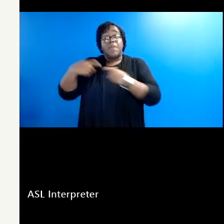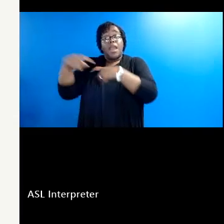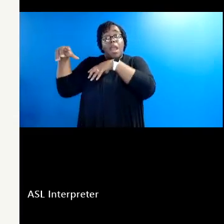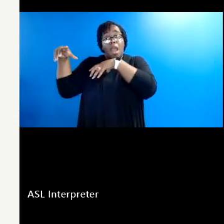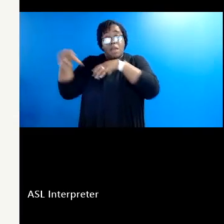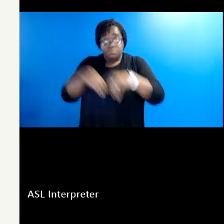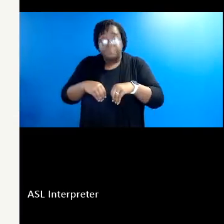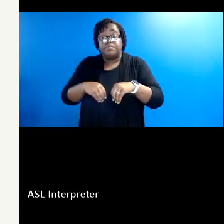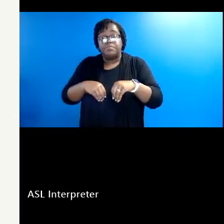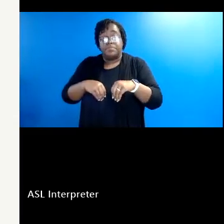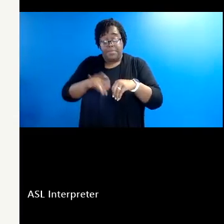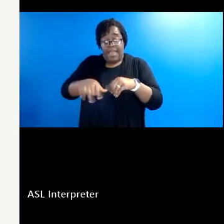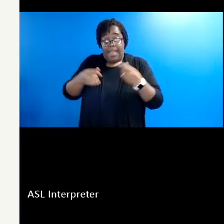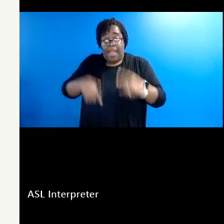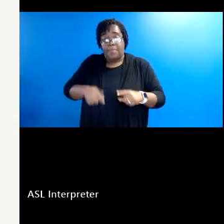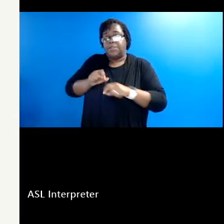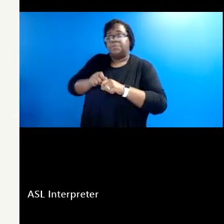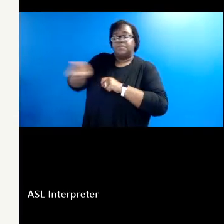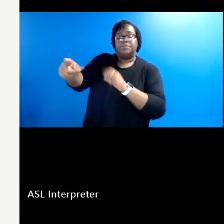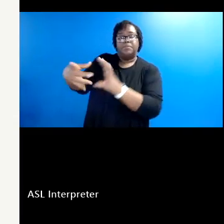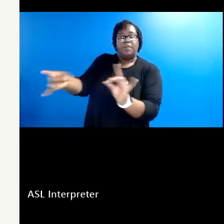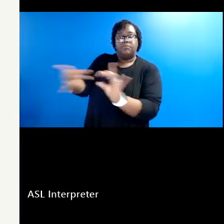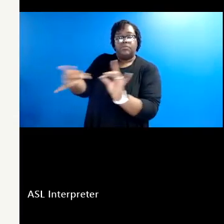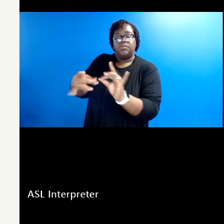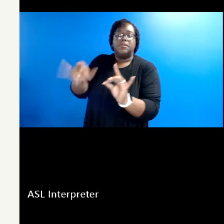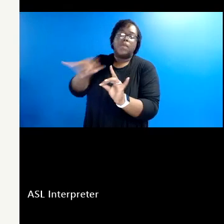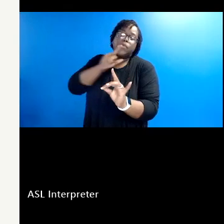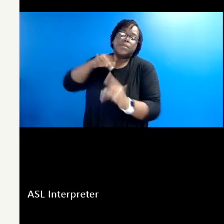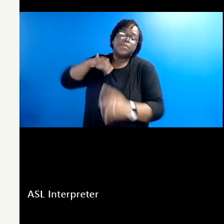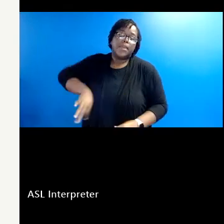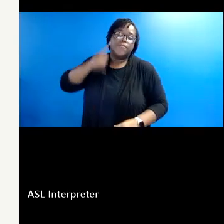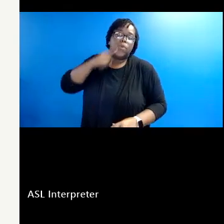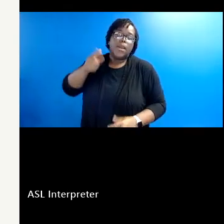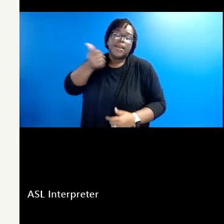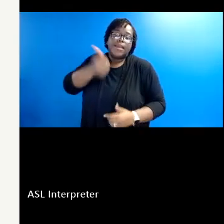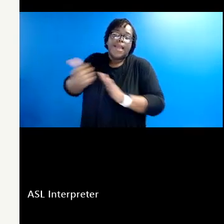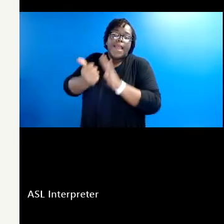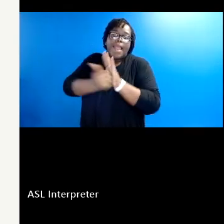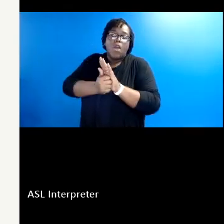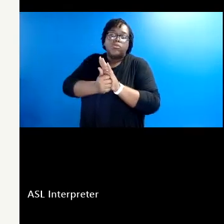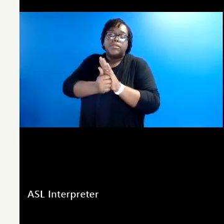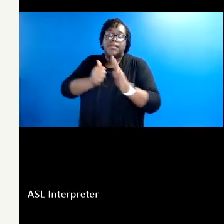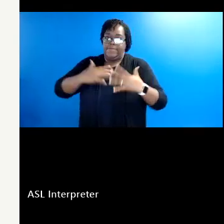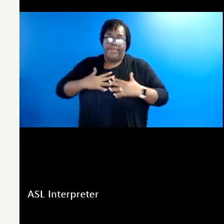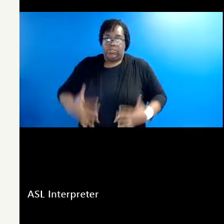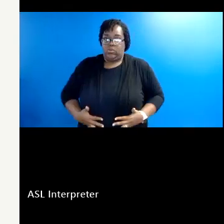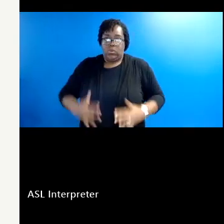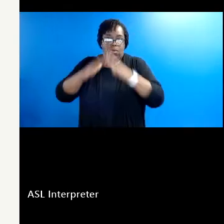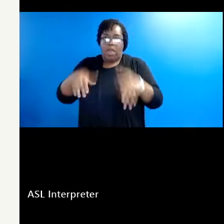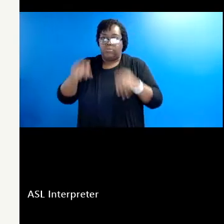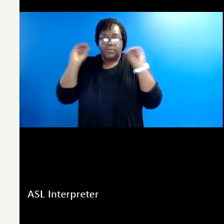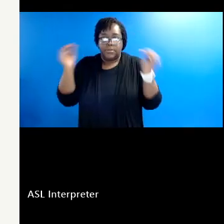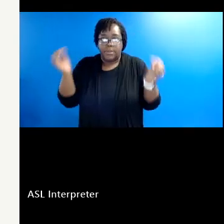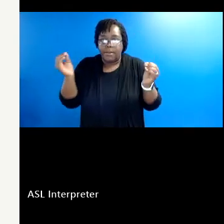notification. This is helpful, especially for those accounts that don't have physical homes on them, or to know whether